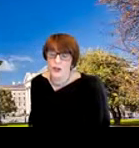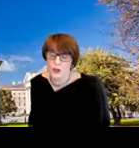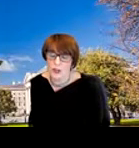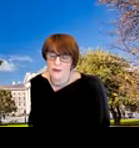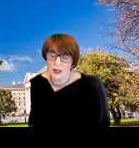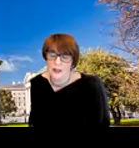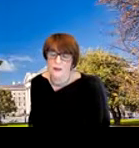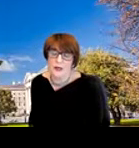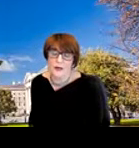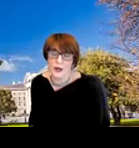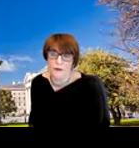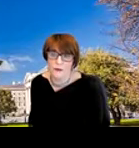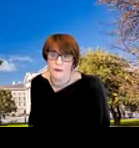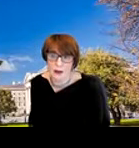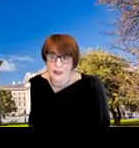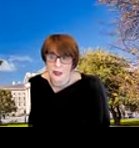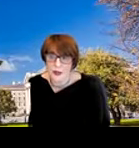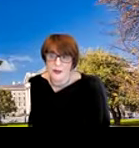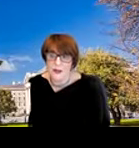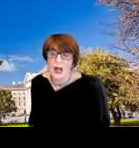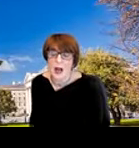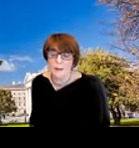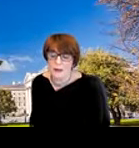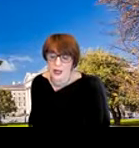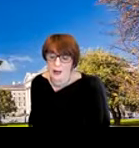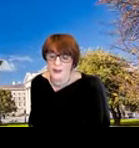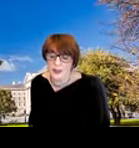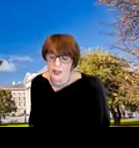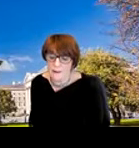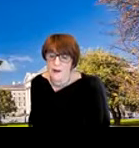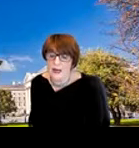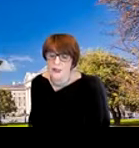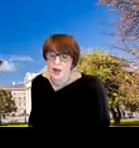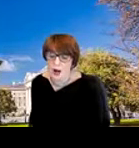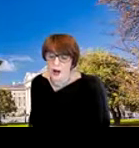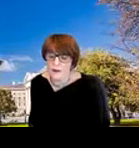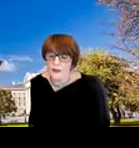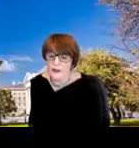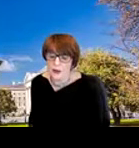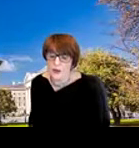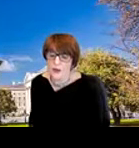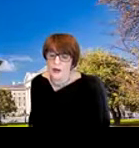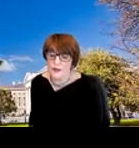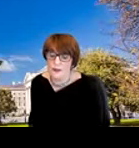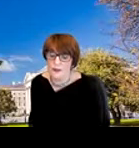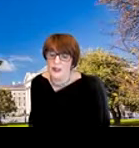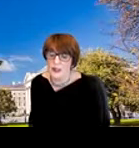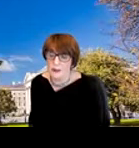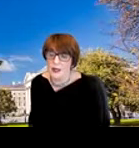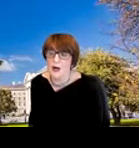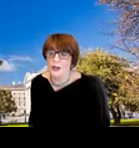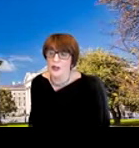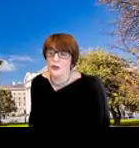was hugely felt. And we heard a lot from family caregivers about the absolute impact of the closure of some of these